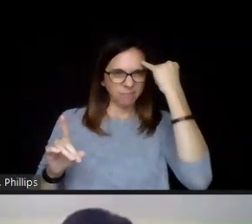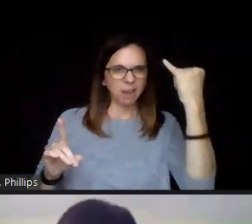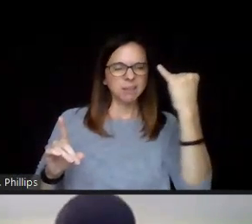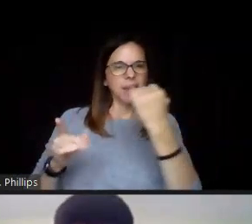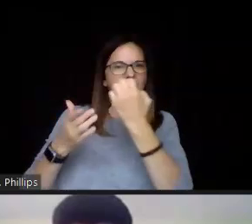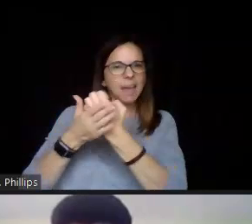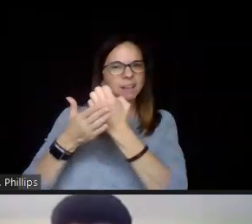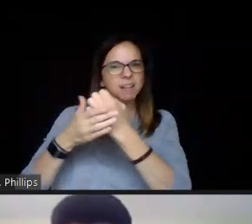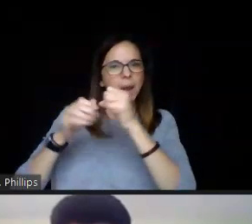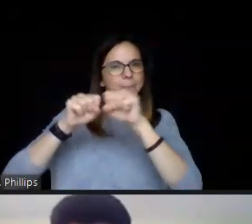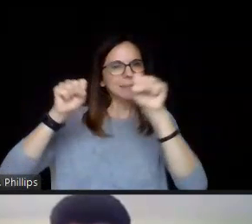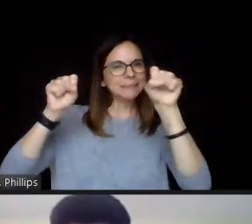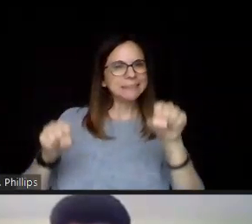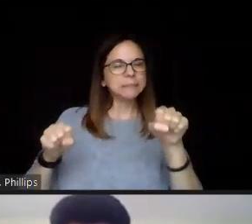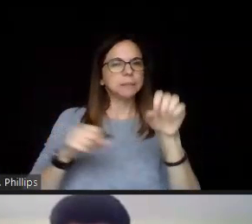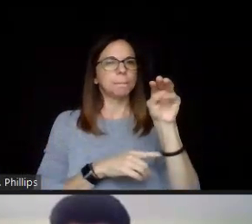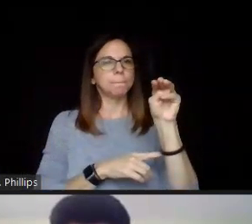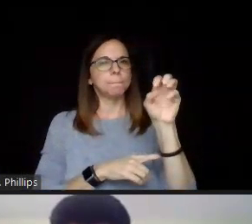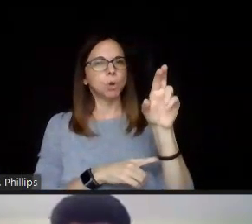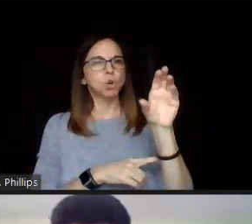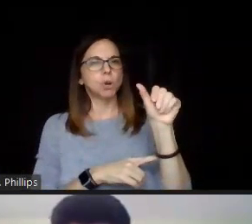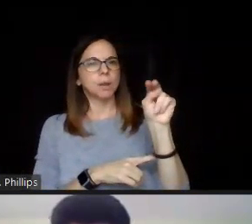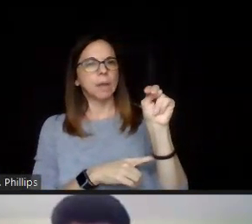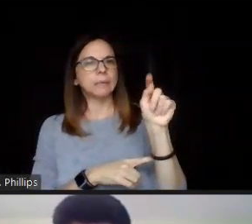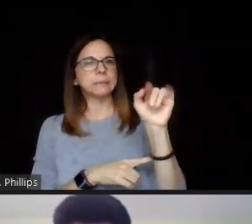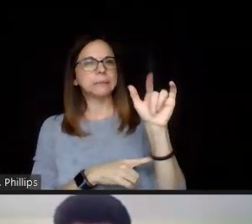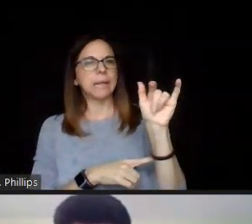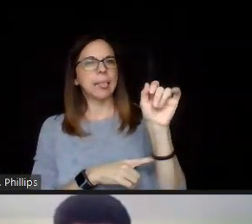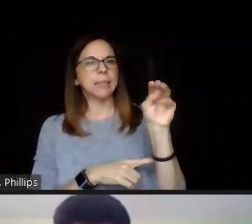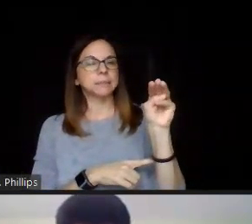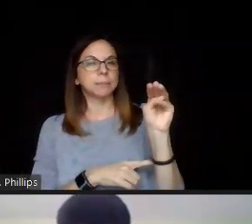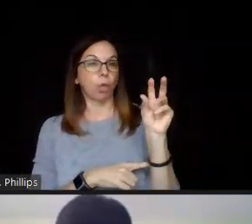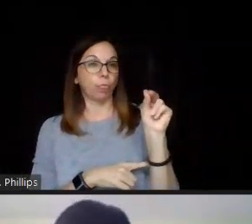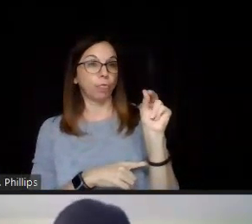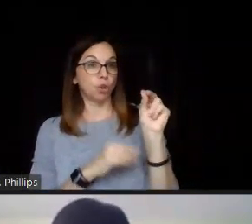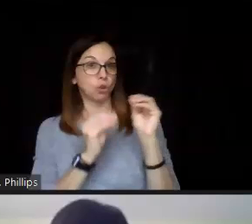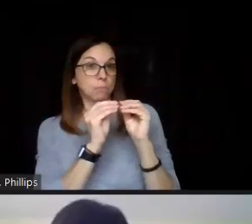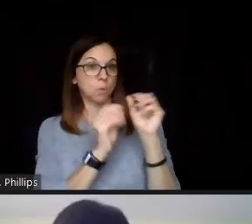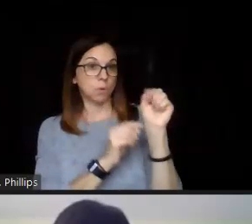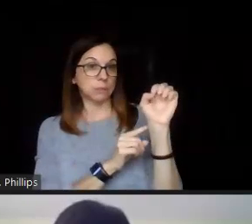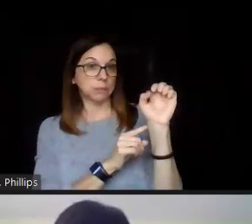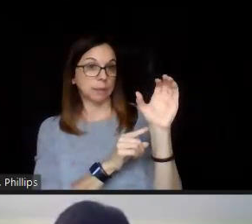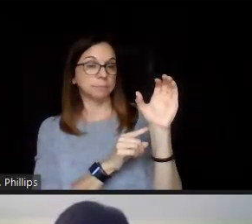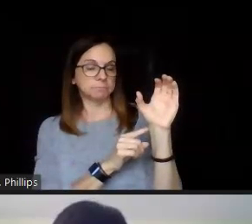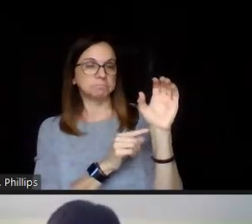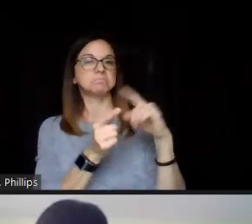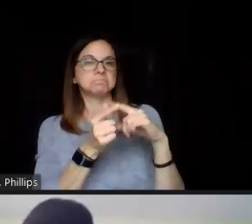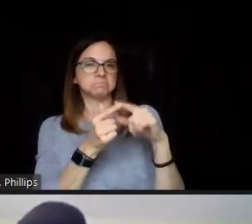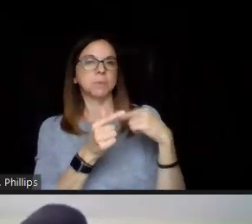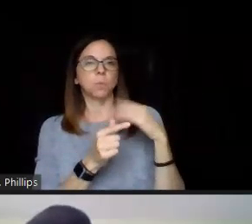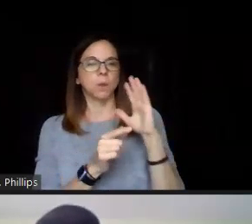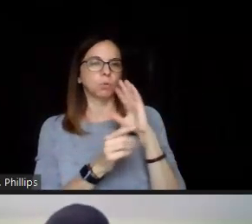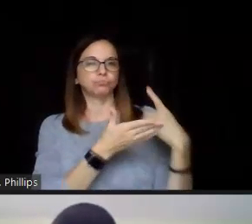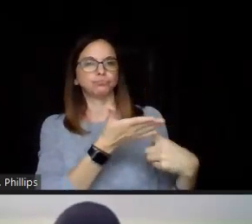economic system of mercantilism? We'll go about 30 more seconds and then come back